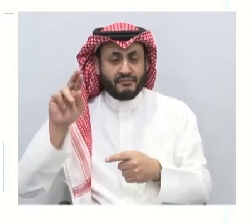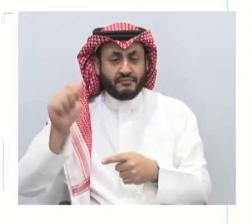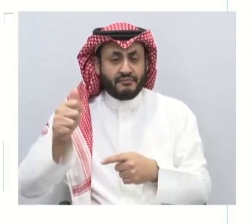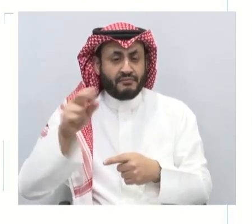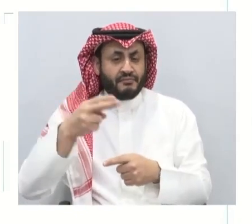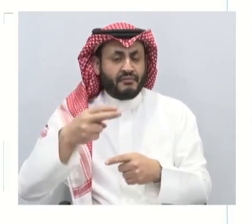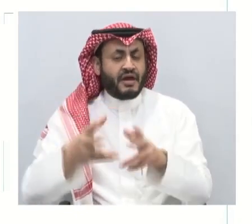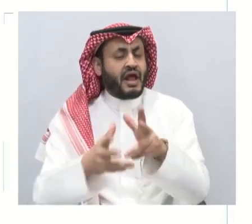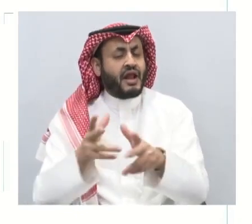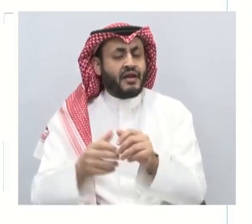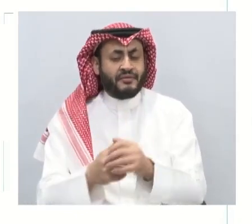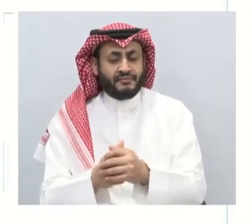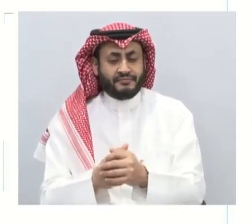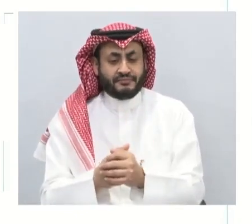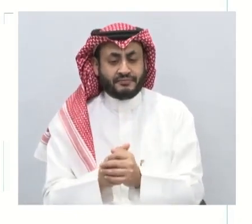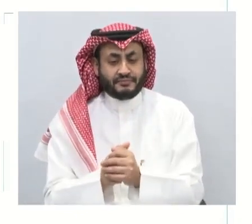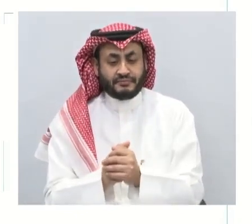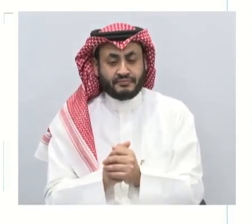to tell us about